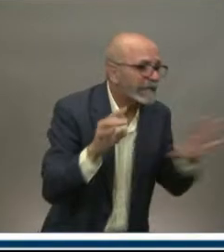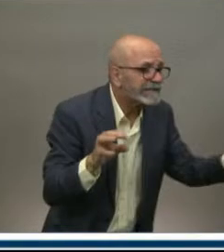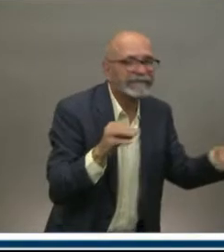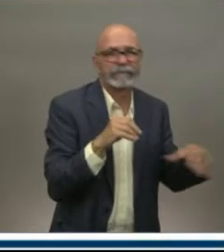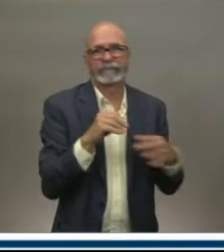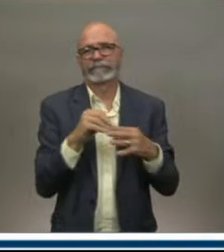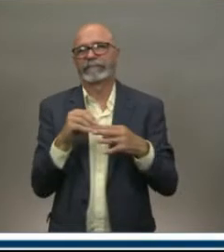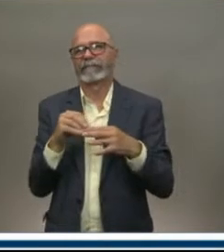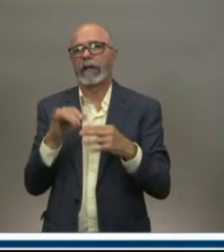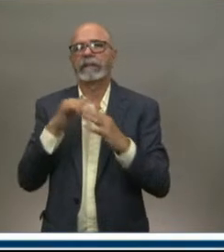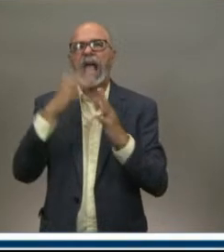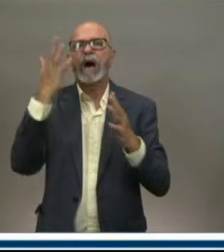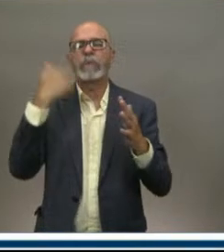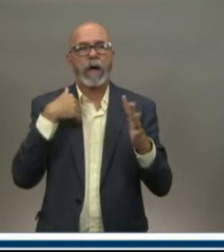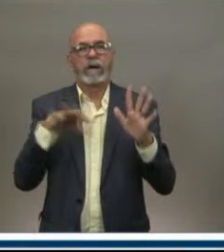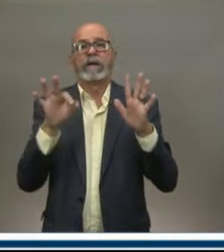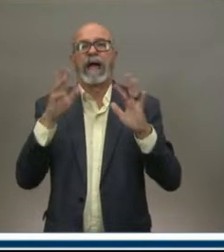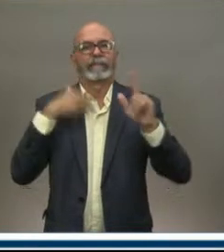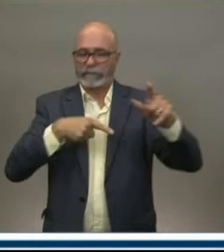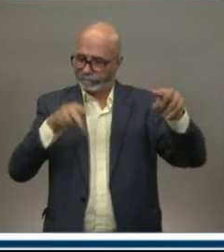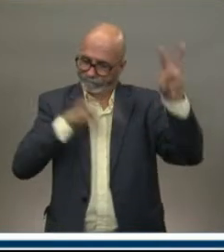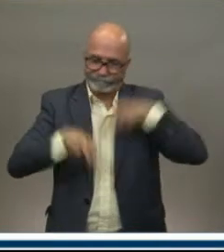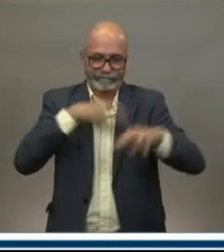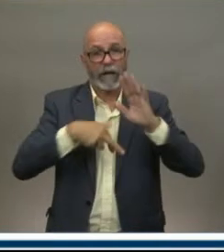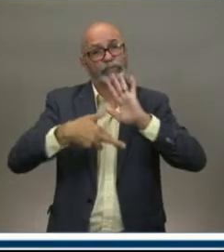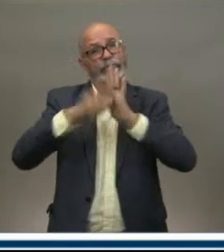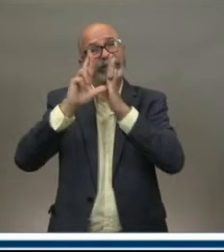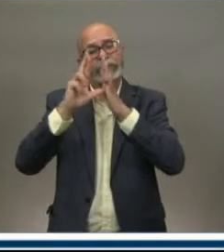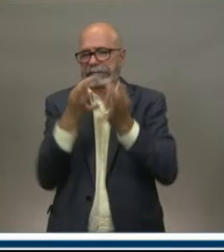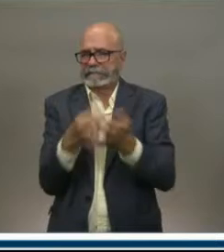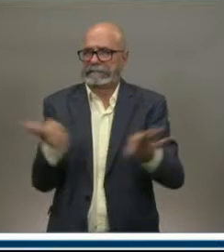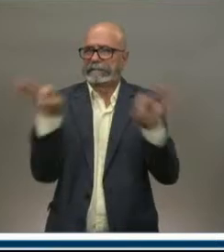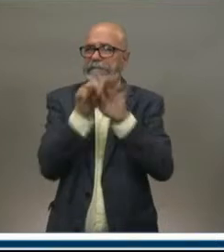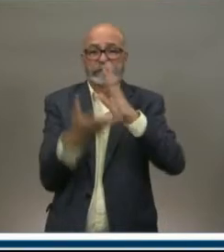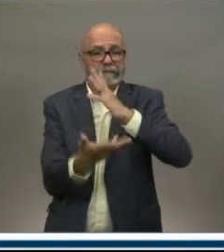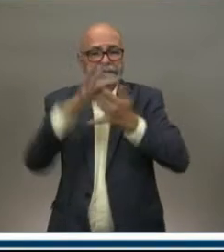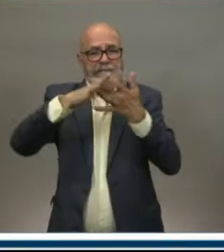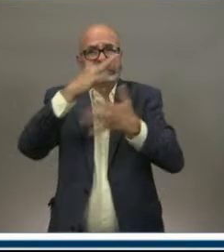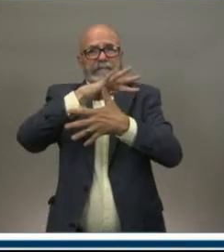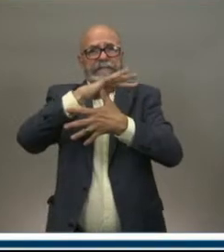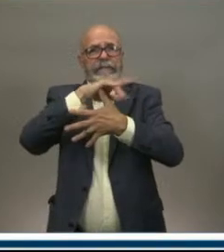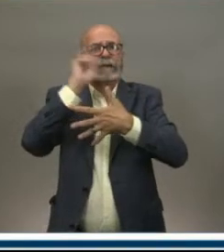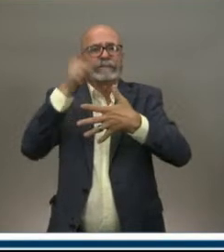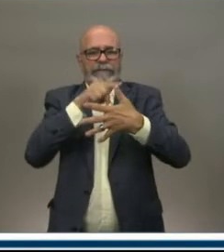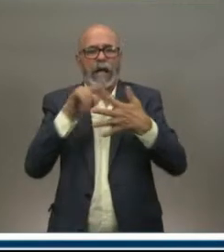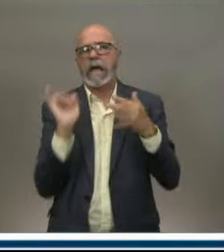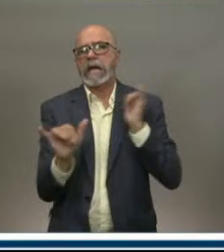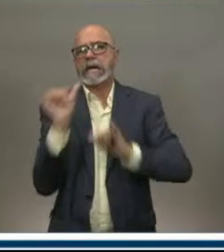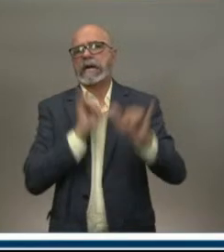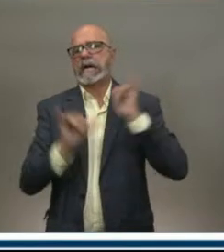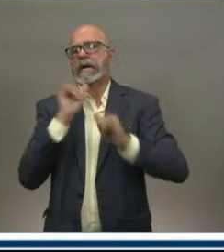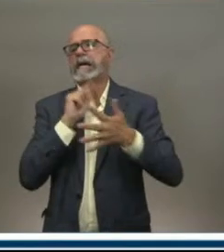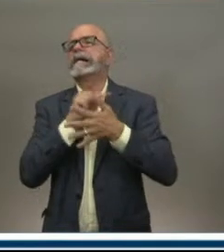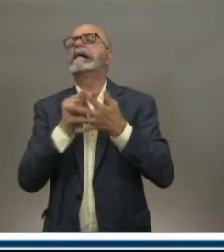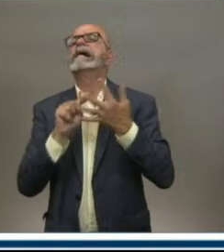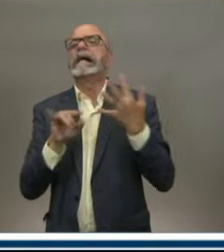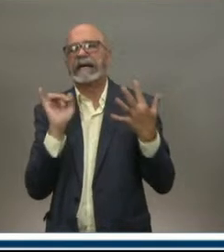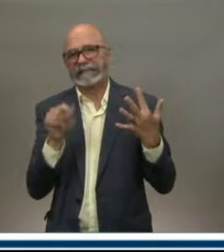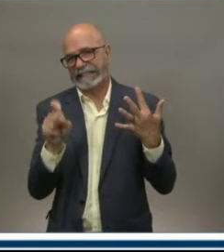this is so important for, is to flag and identify and bring the recommendations that